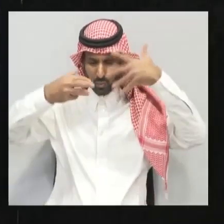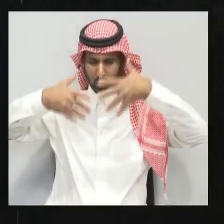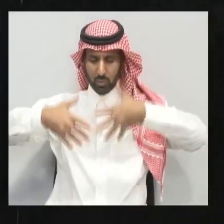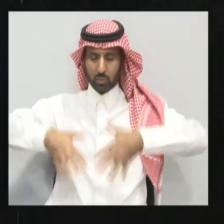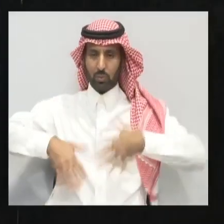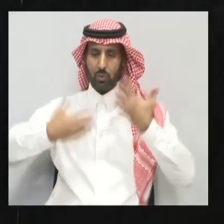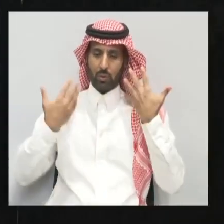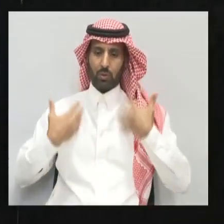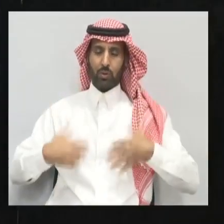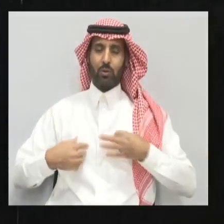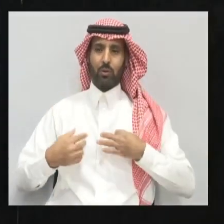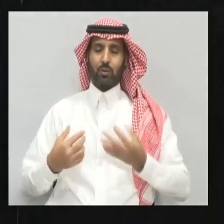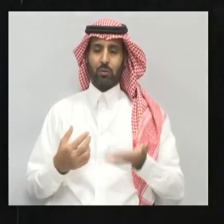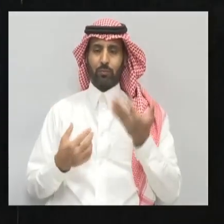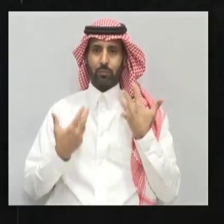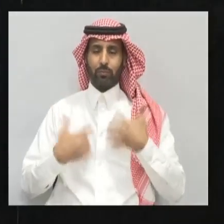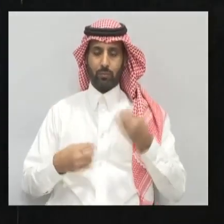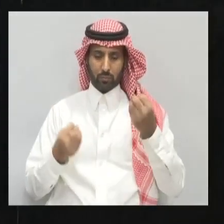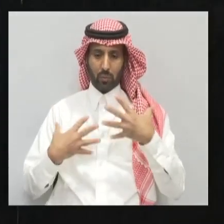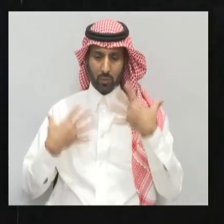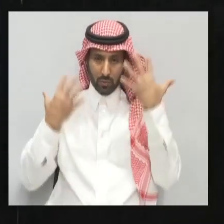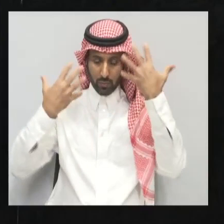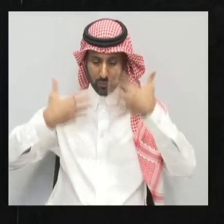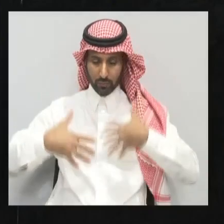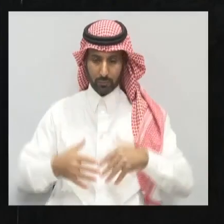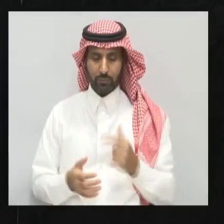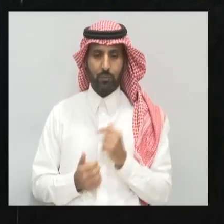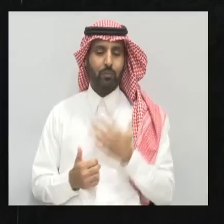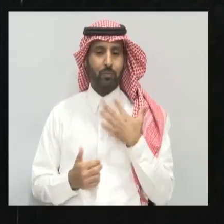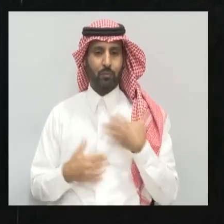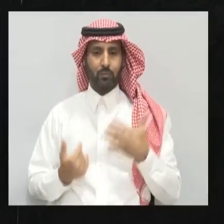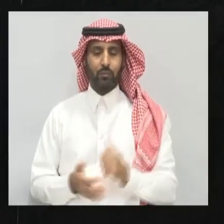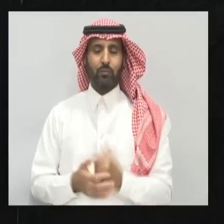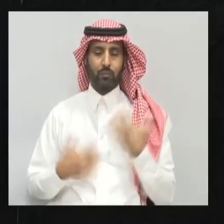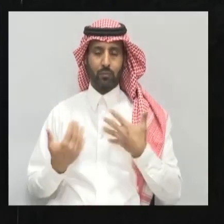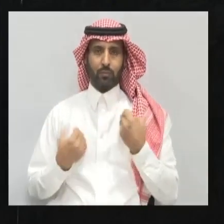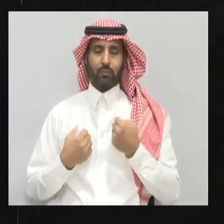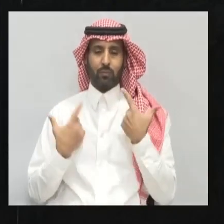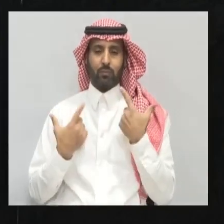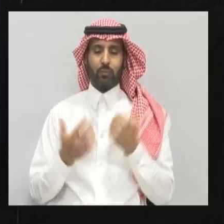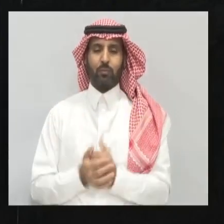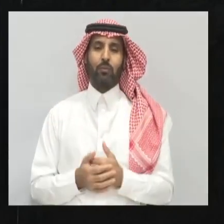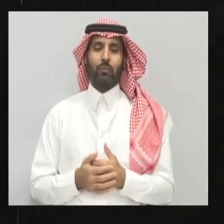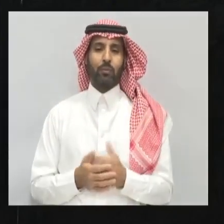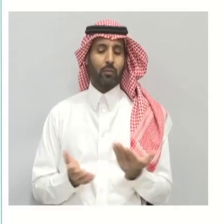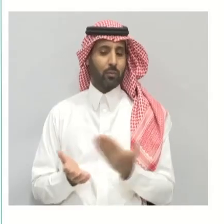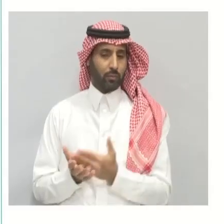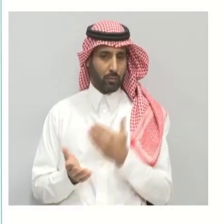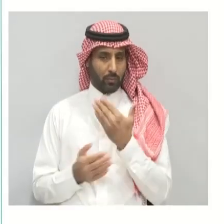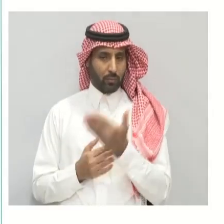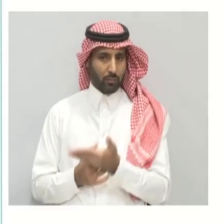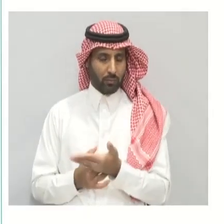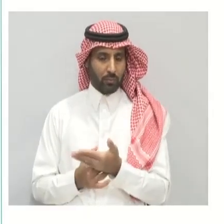help if you are wearing light clothes. That will help you or will make you feel fresh. And